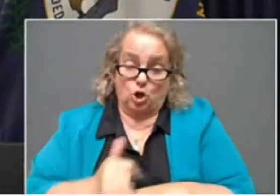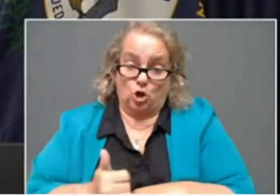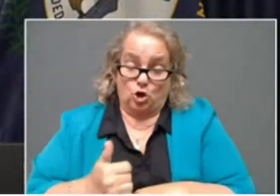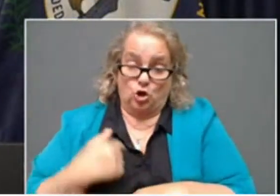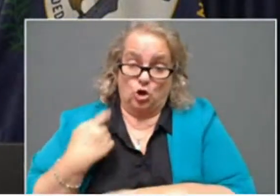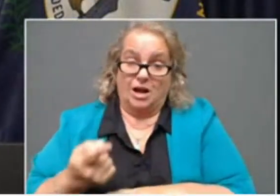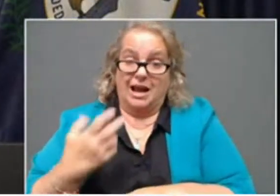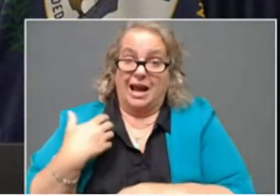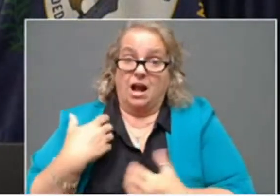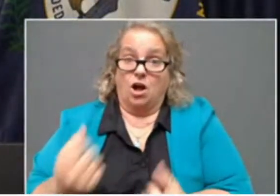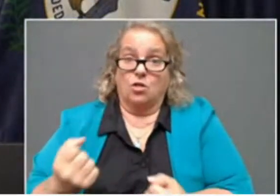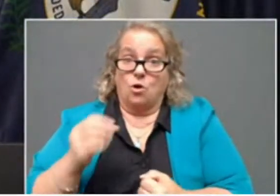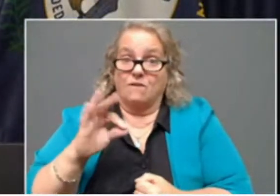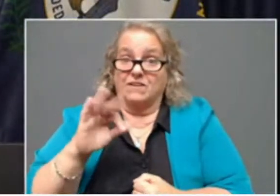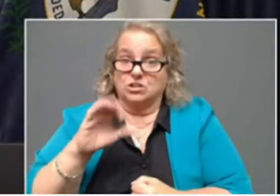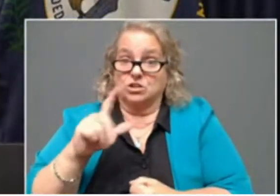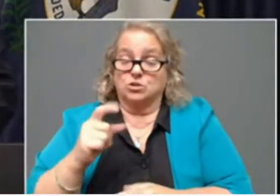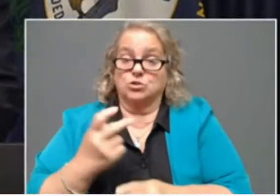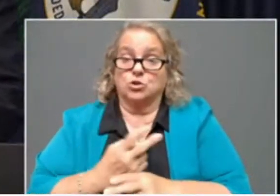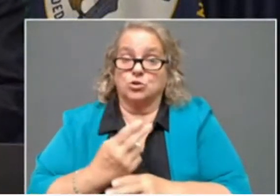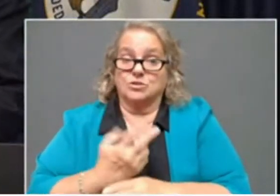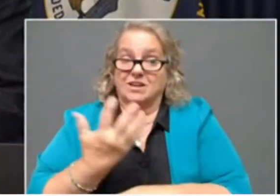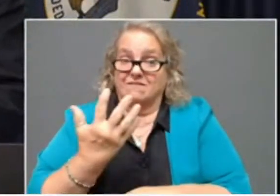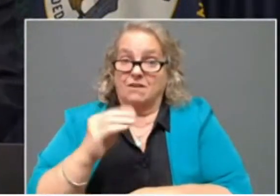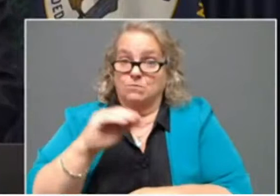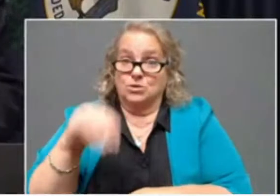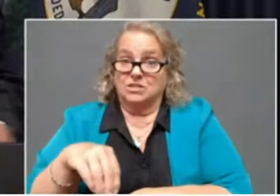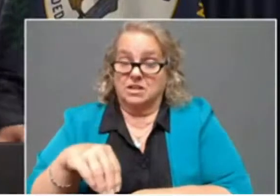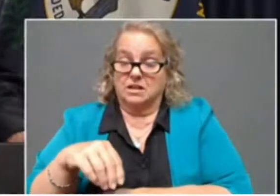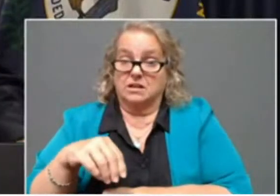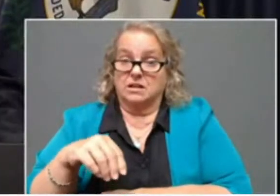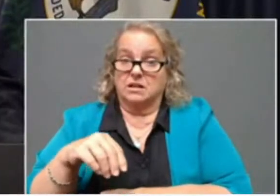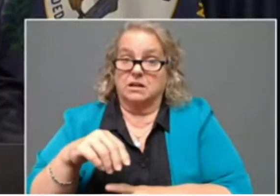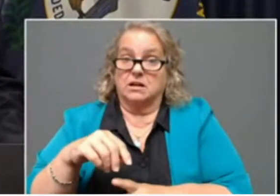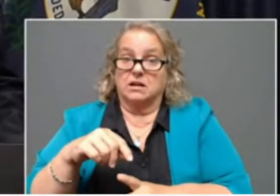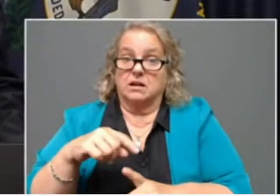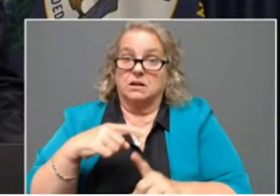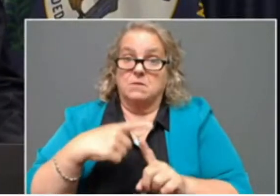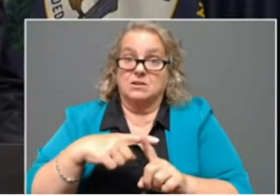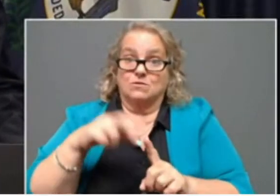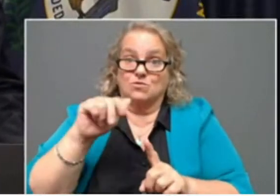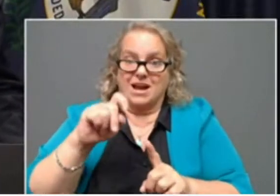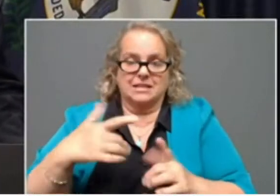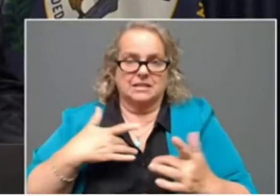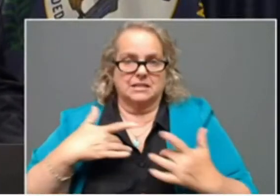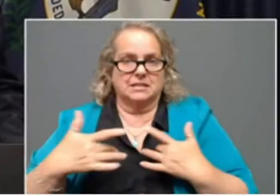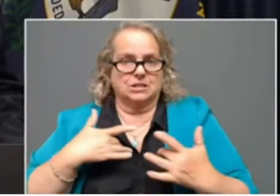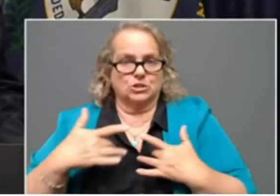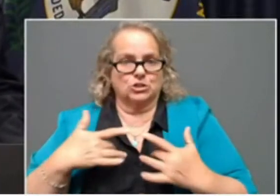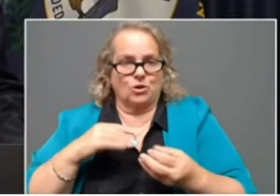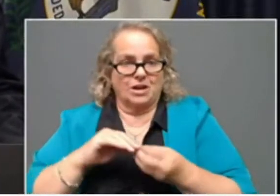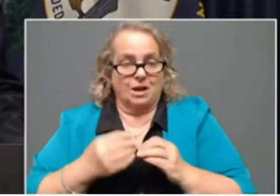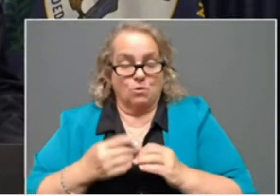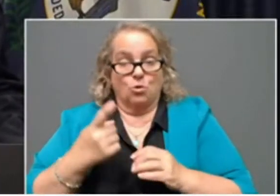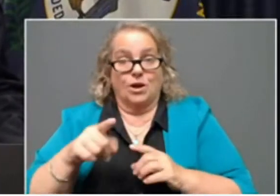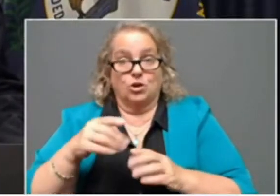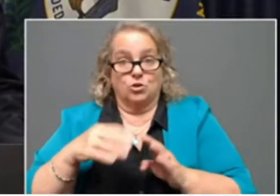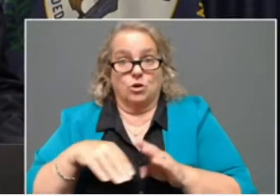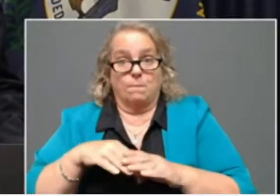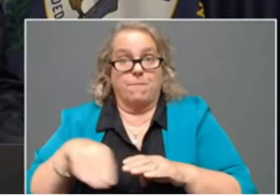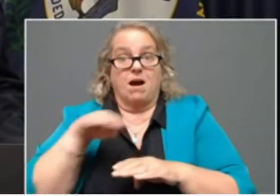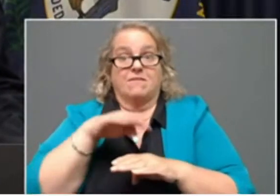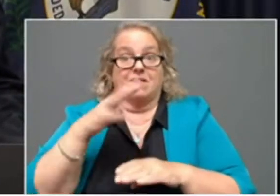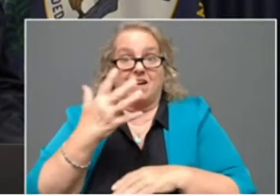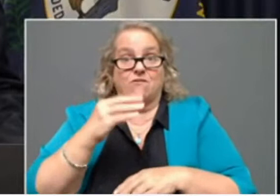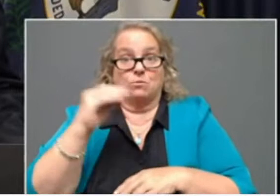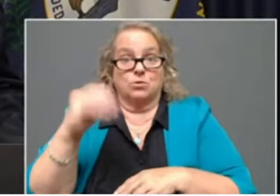that 5% for positivity rate as sort of the number of concern. Like when it gets above 5%, we all need to sit up straighter and